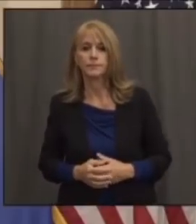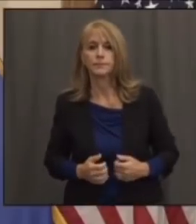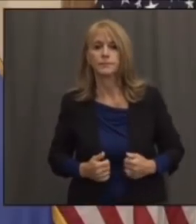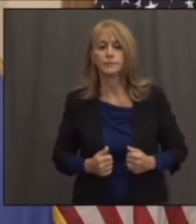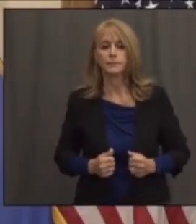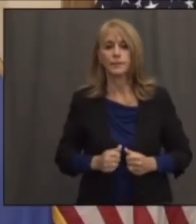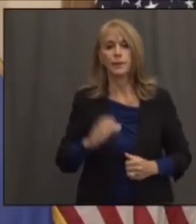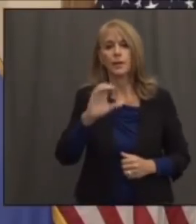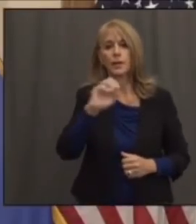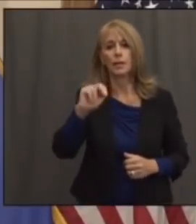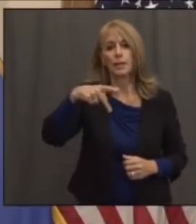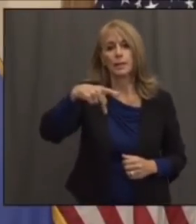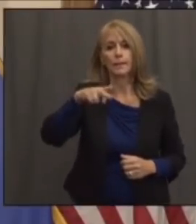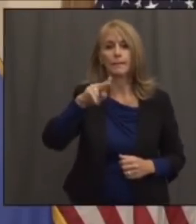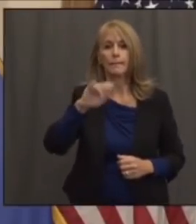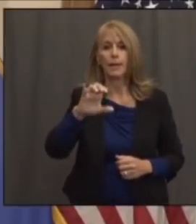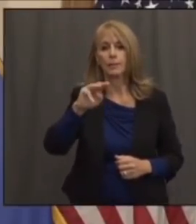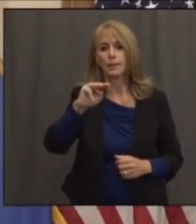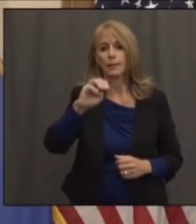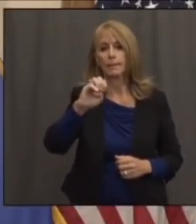Connecticut Public Media.